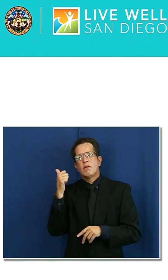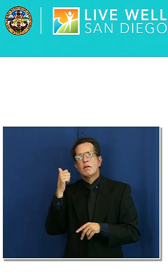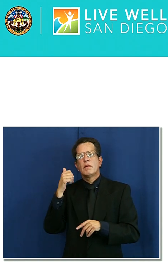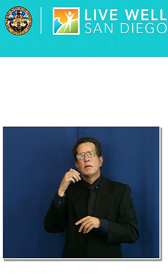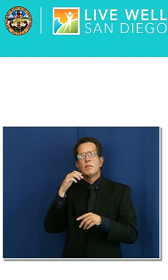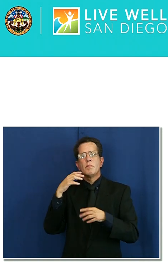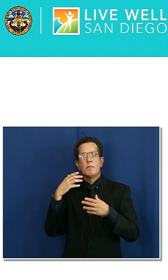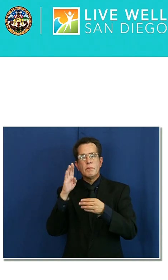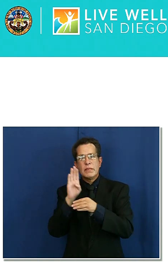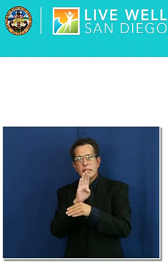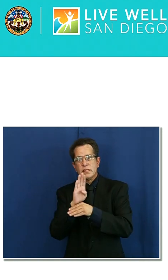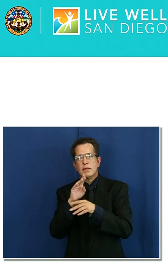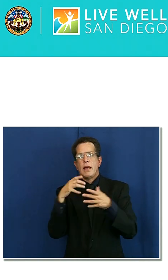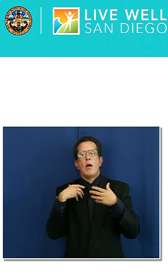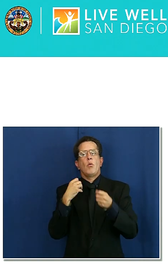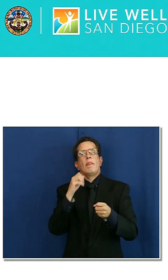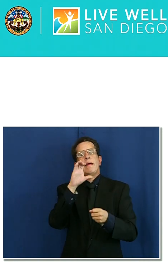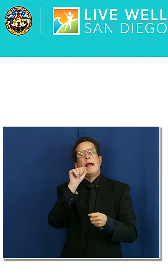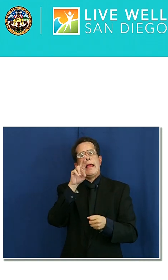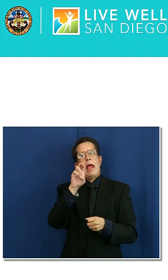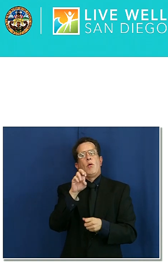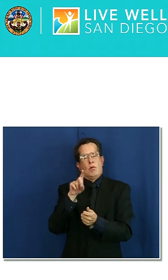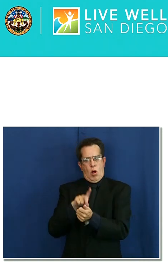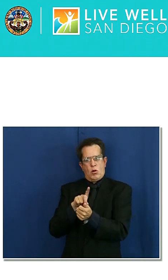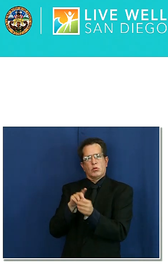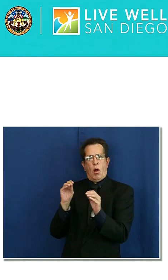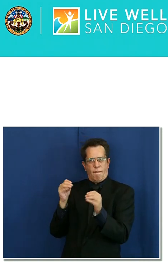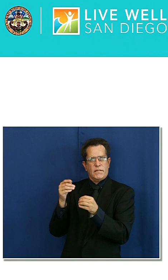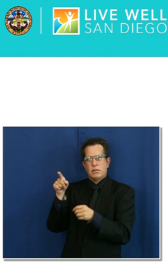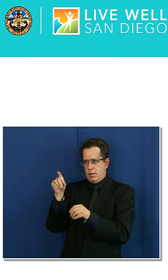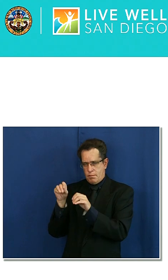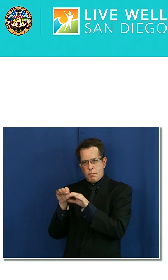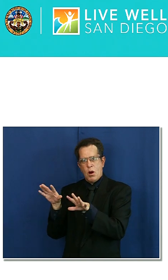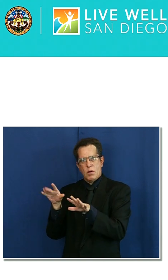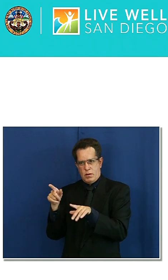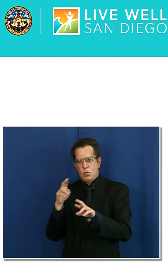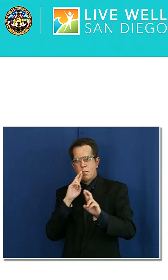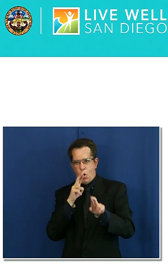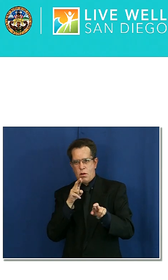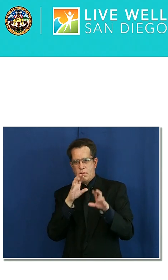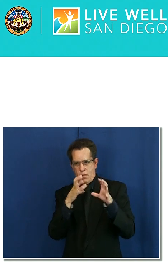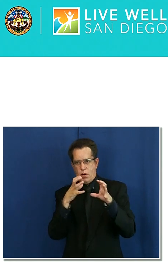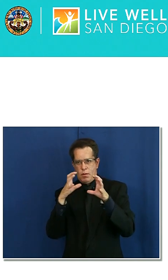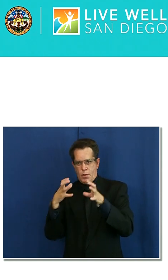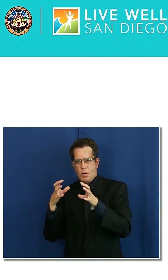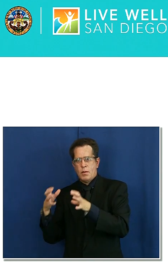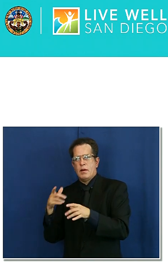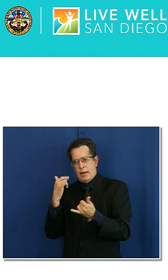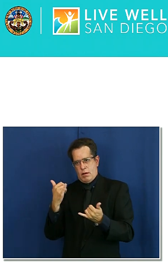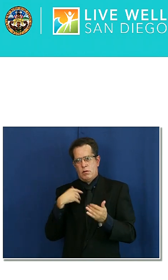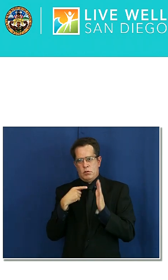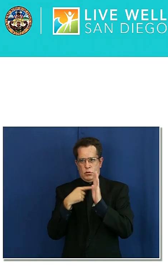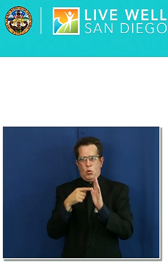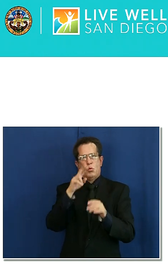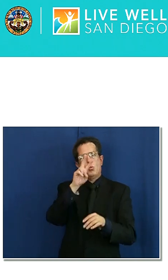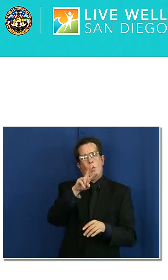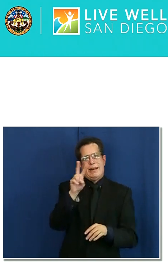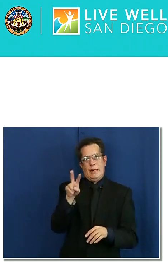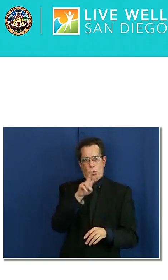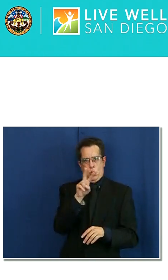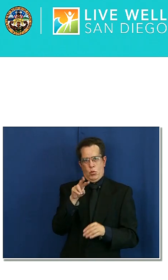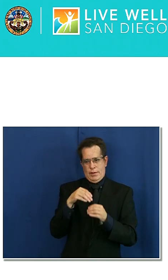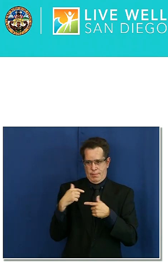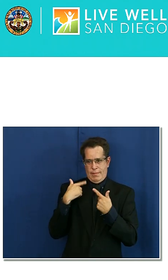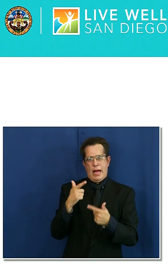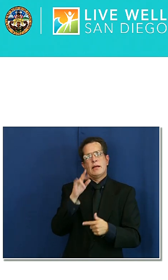22 in healthcare settings. Today, we are reporting in the next slide 22 community outbreaks for the past 7